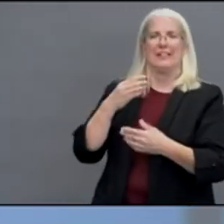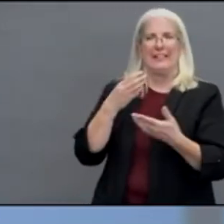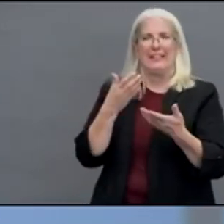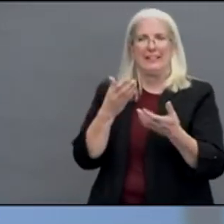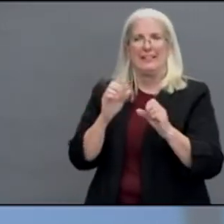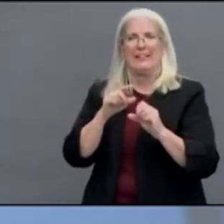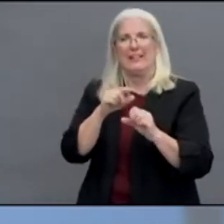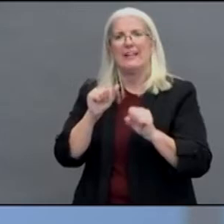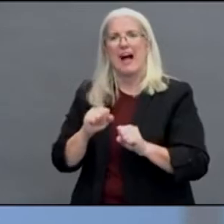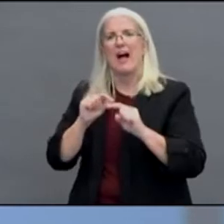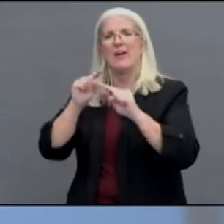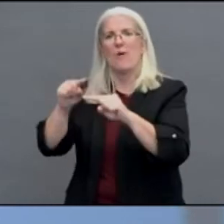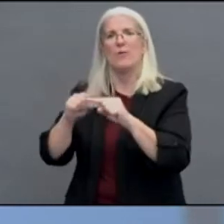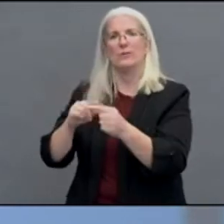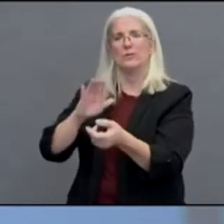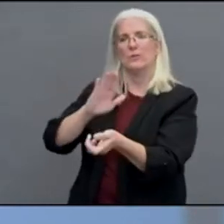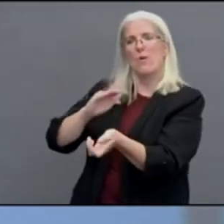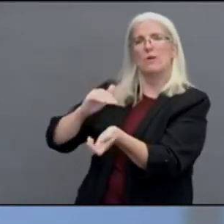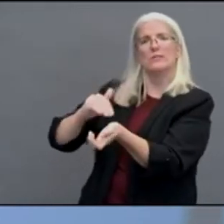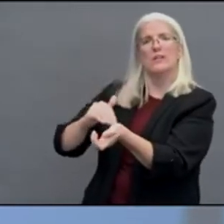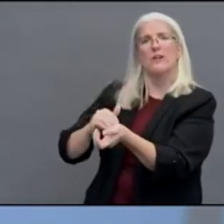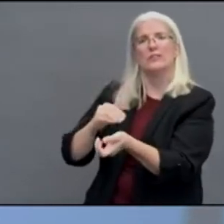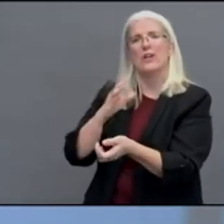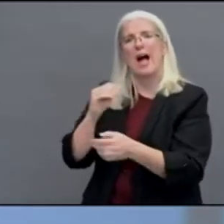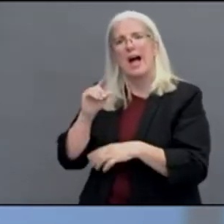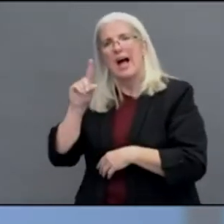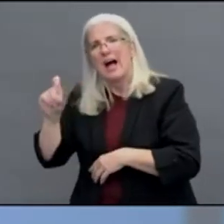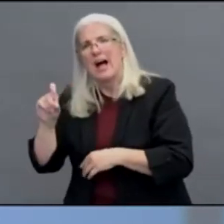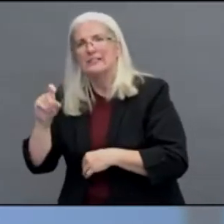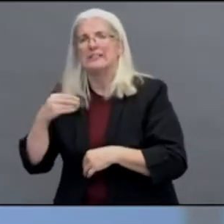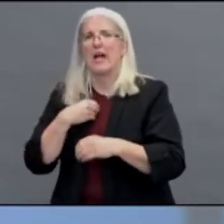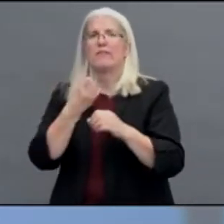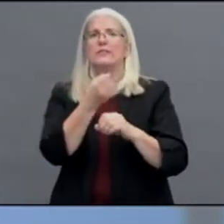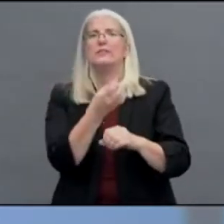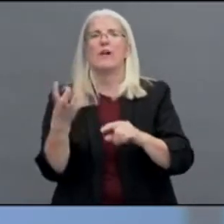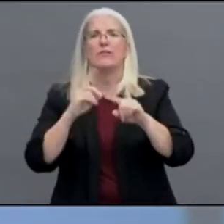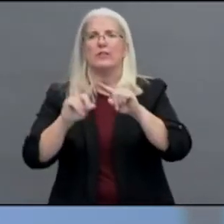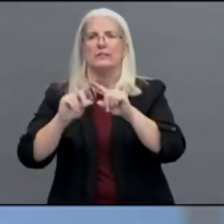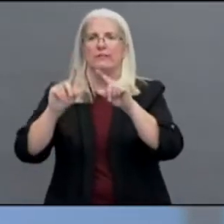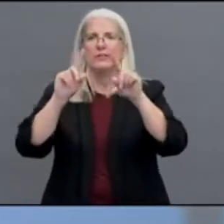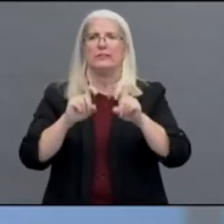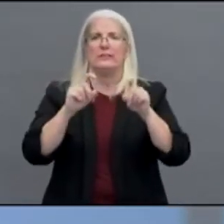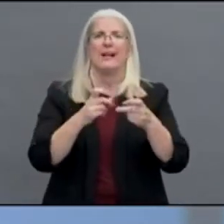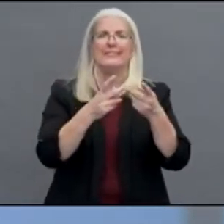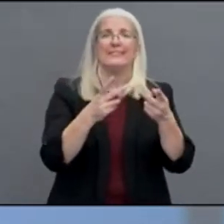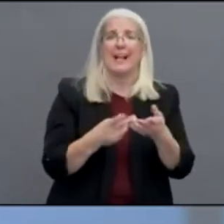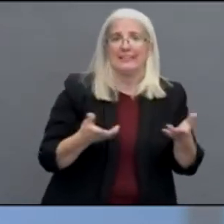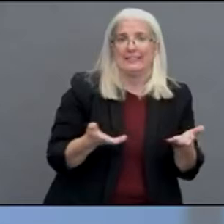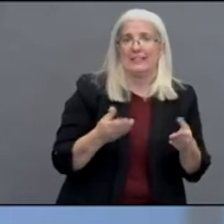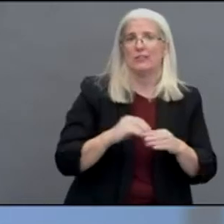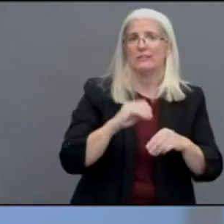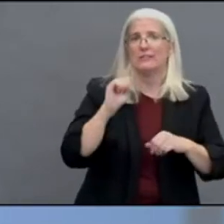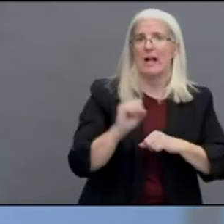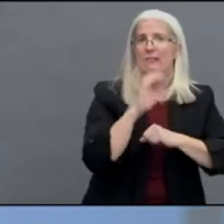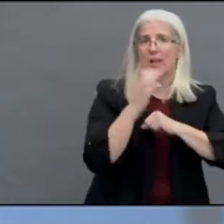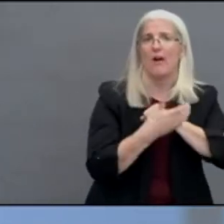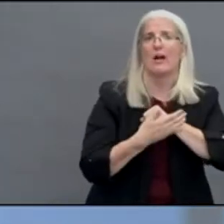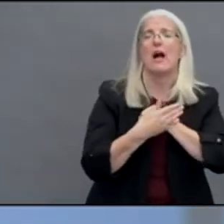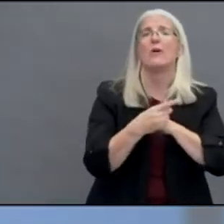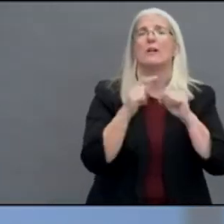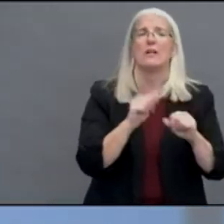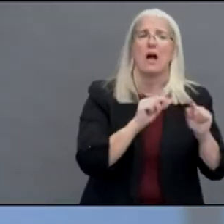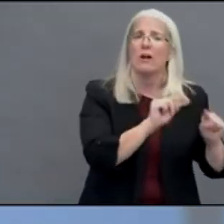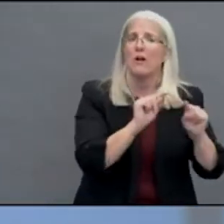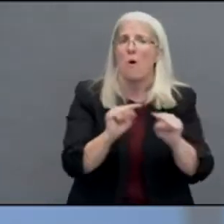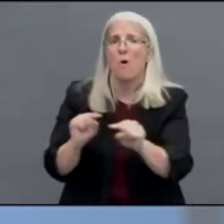we have several sites that the county has throughout the County of Santa Clara that you can also get tested. And